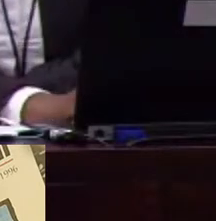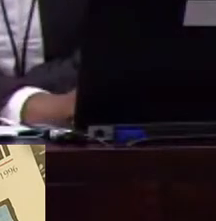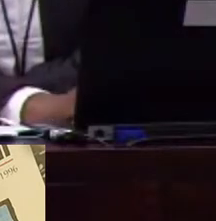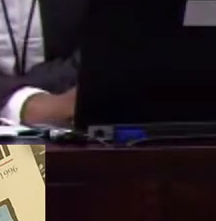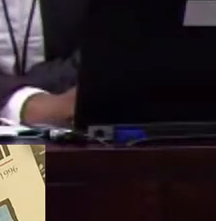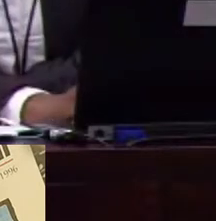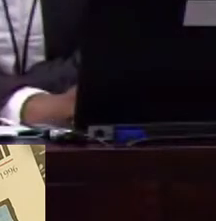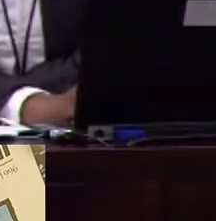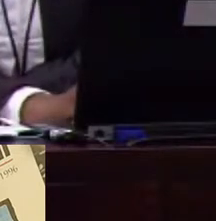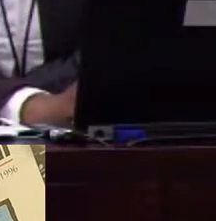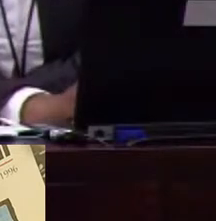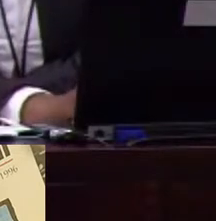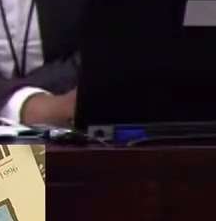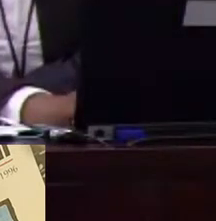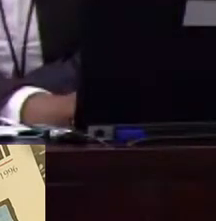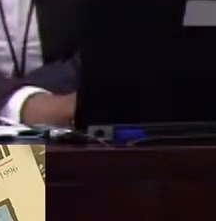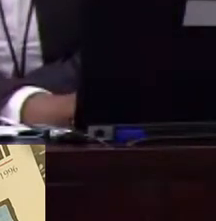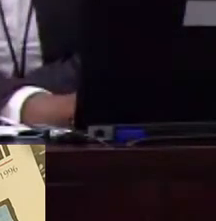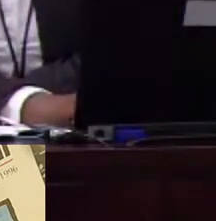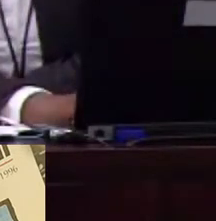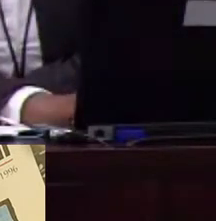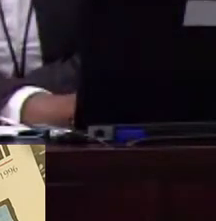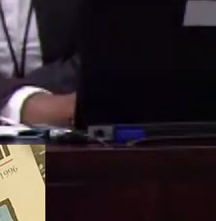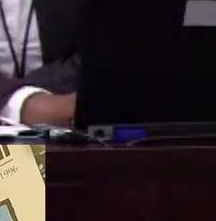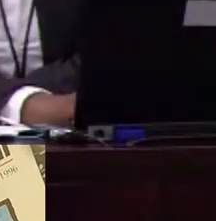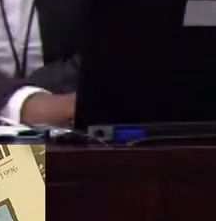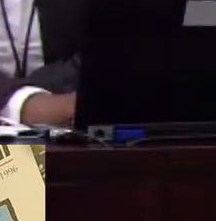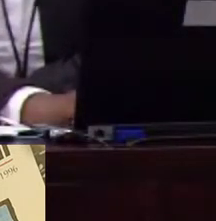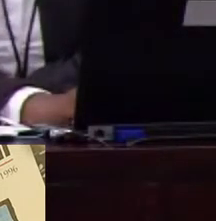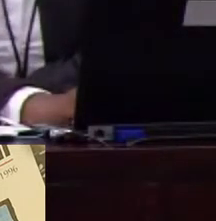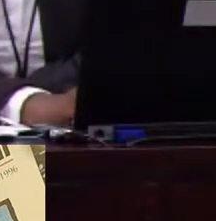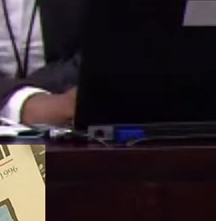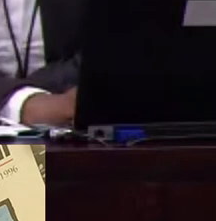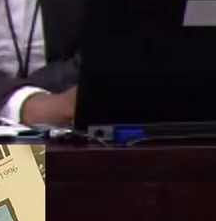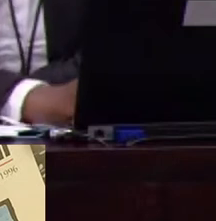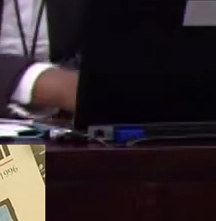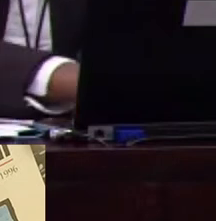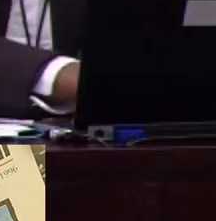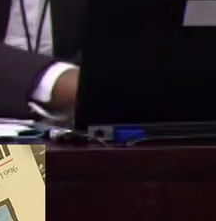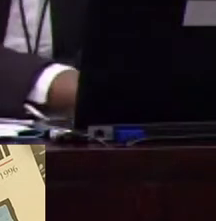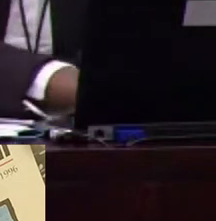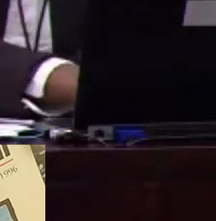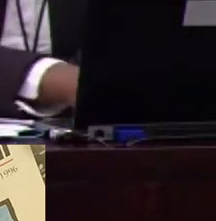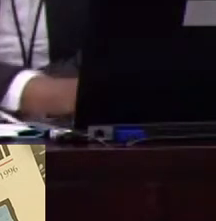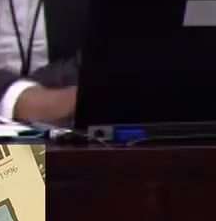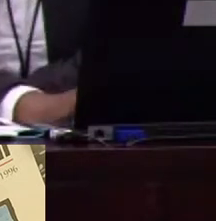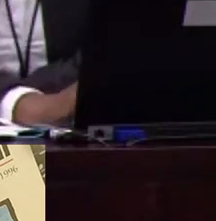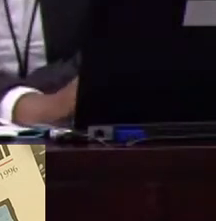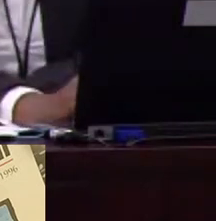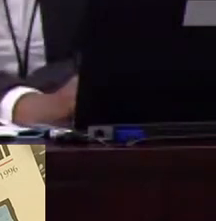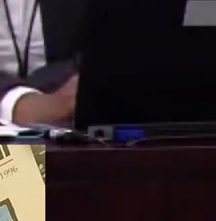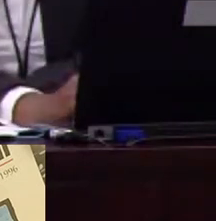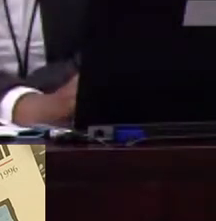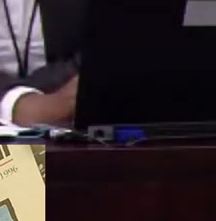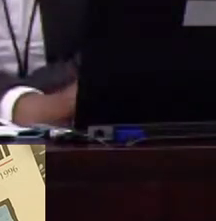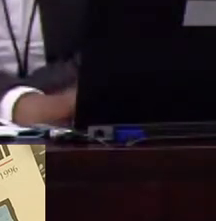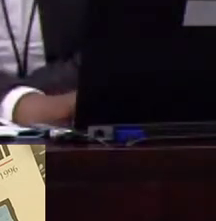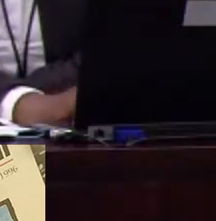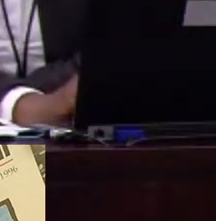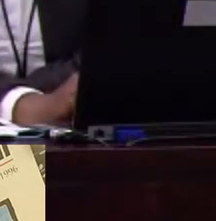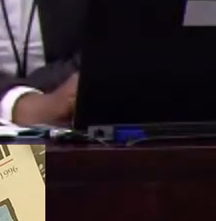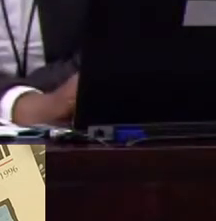they have touched they destroyed our economy they have destroyed our Safety and Security